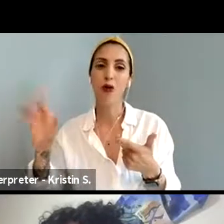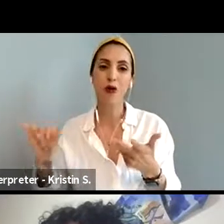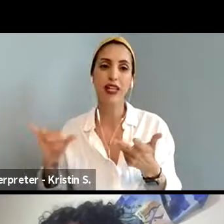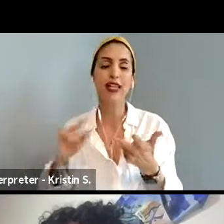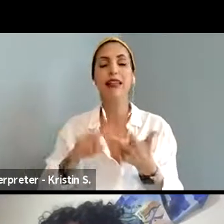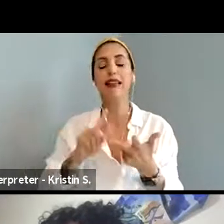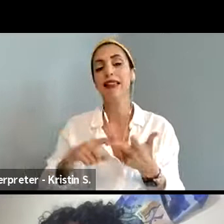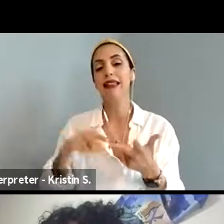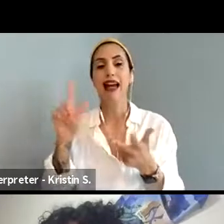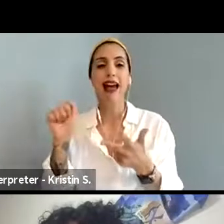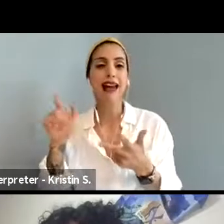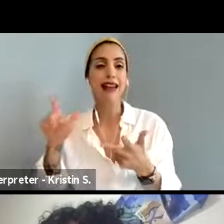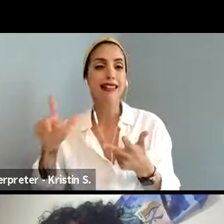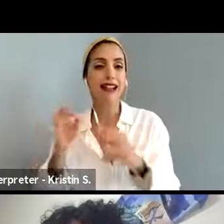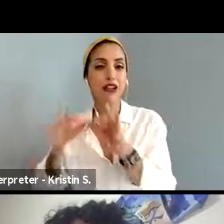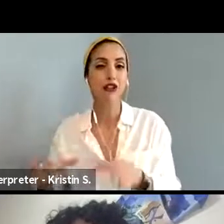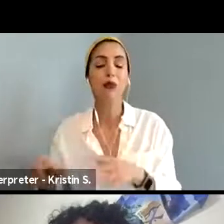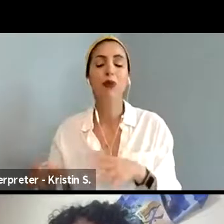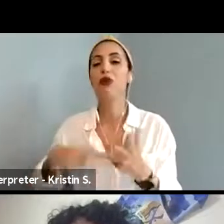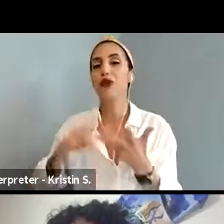folks, production, Pamela,